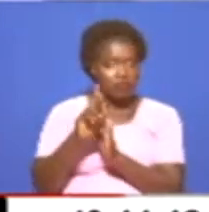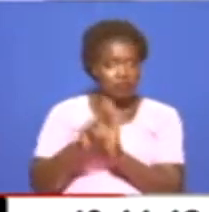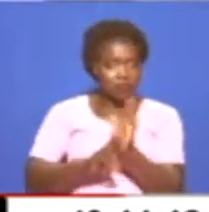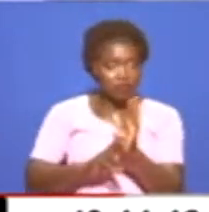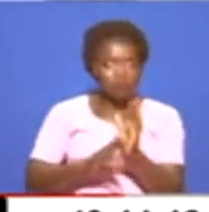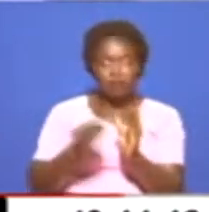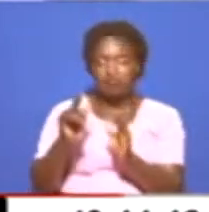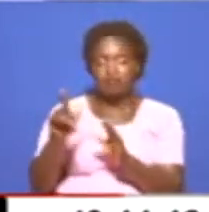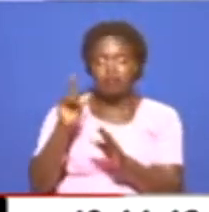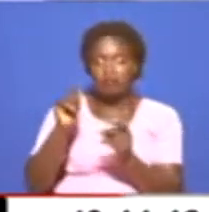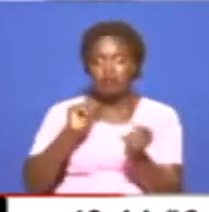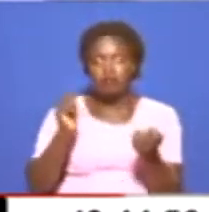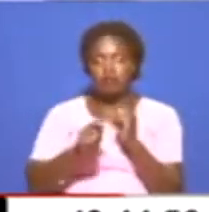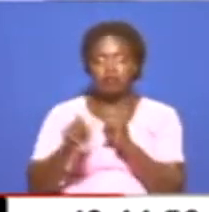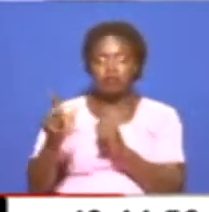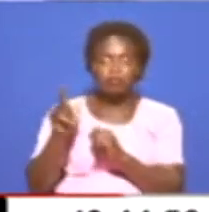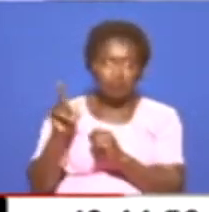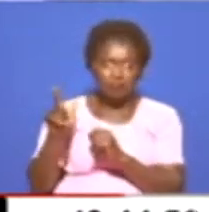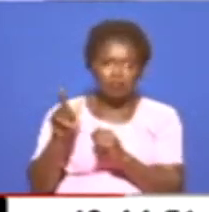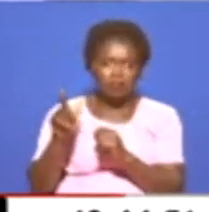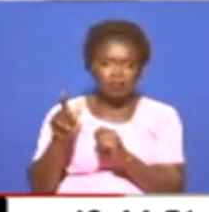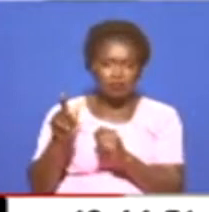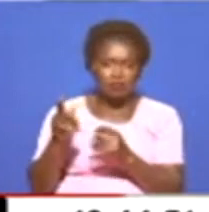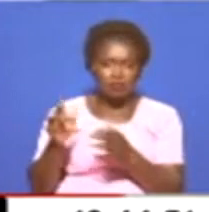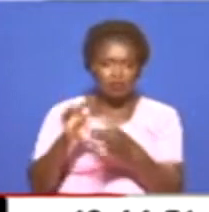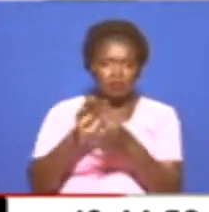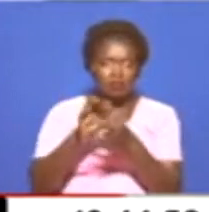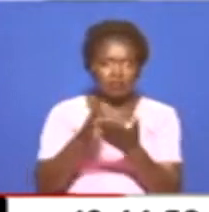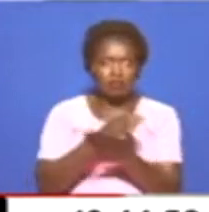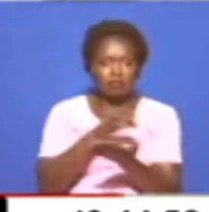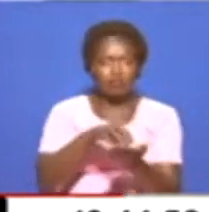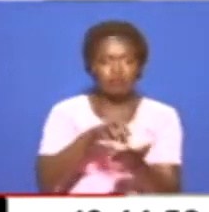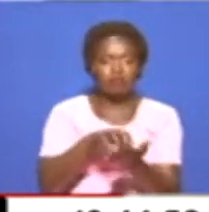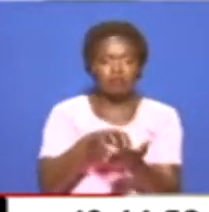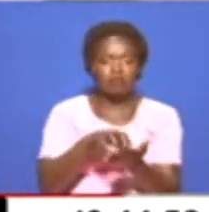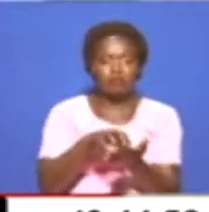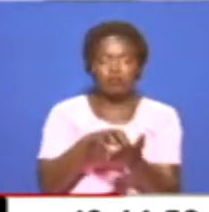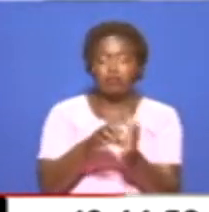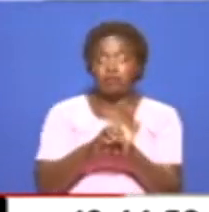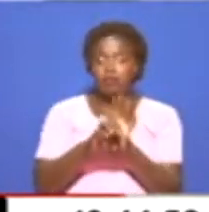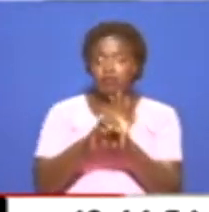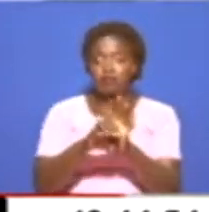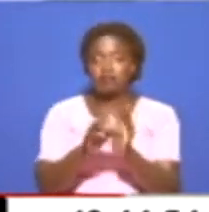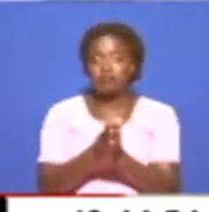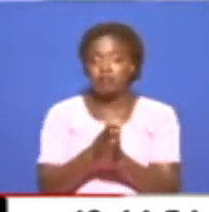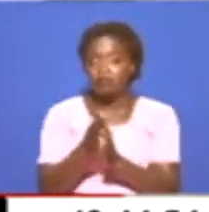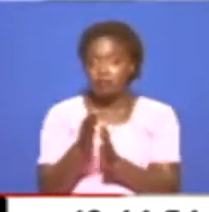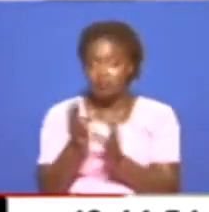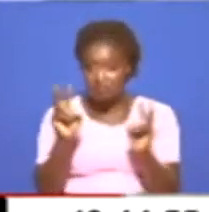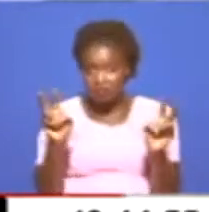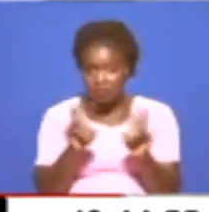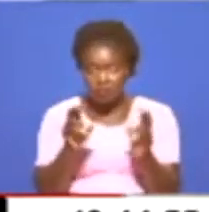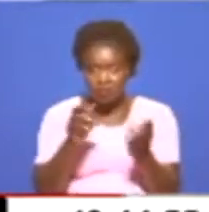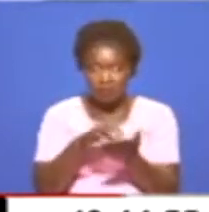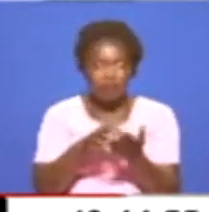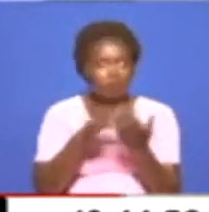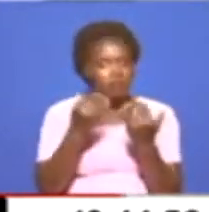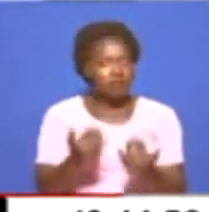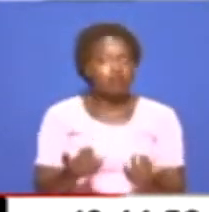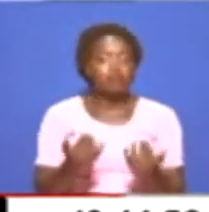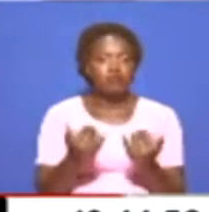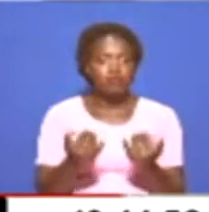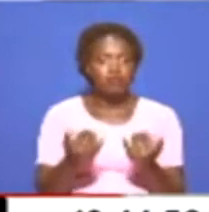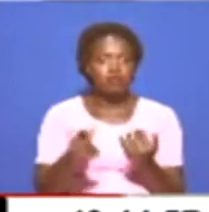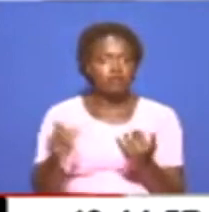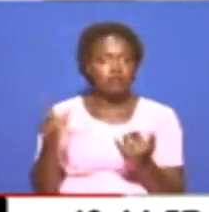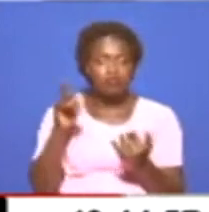that you change laws to fit certain situations. For example, you are seeing a situation where currently the law